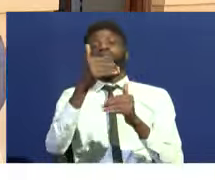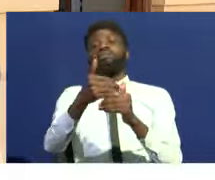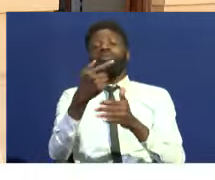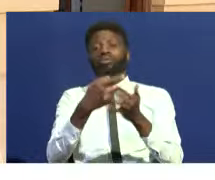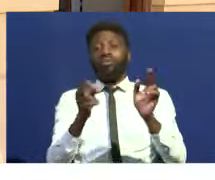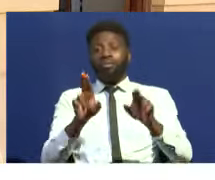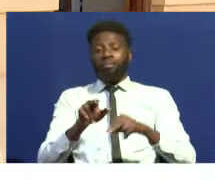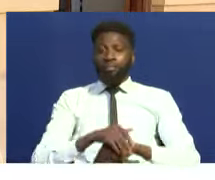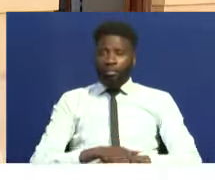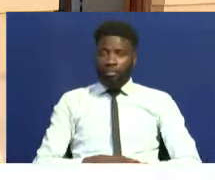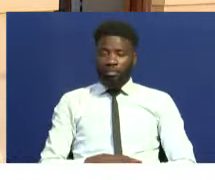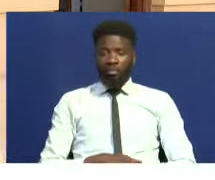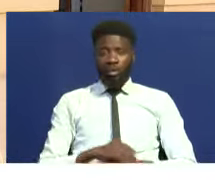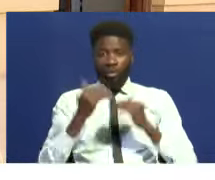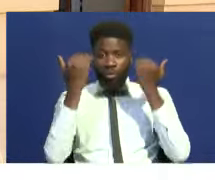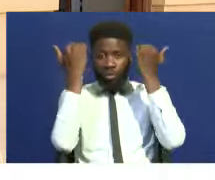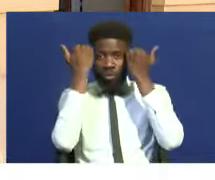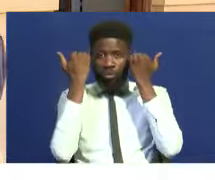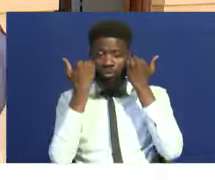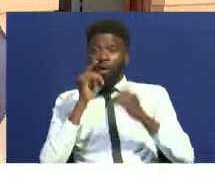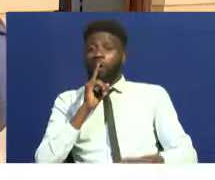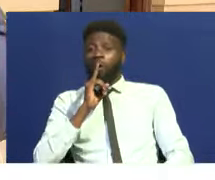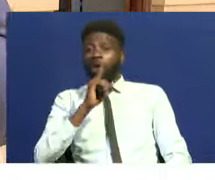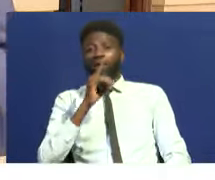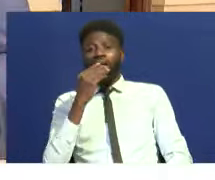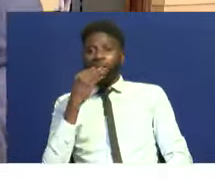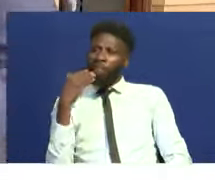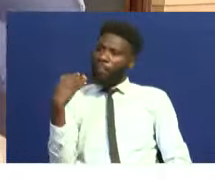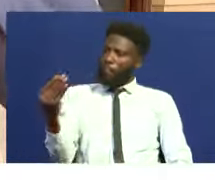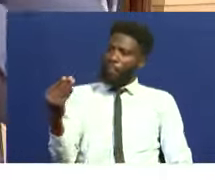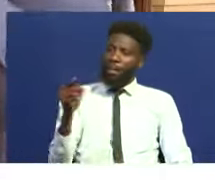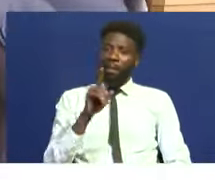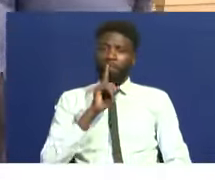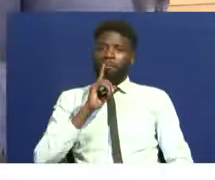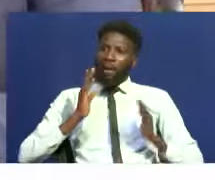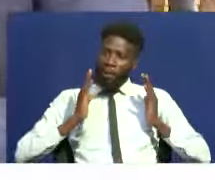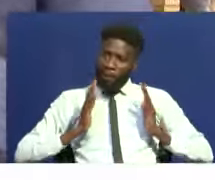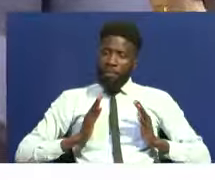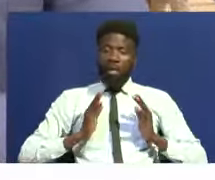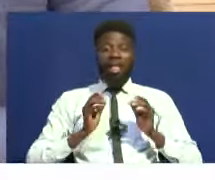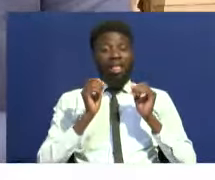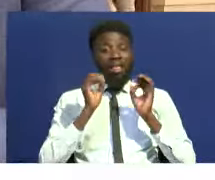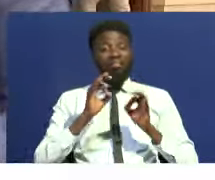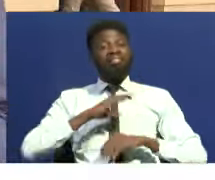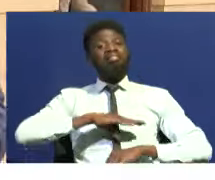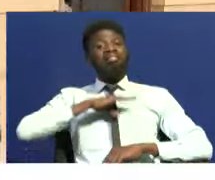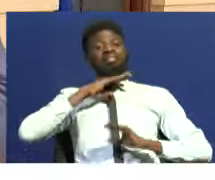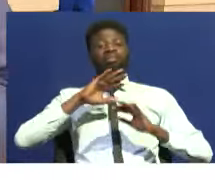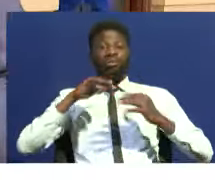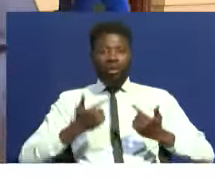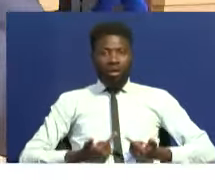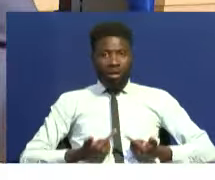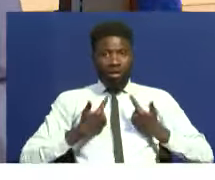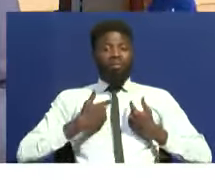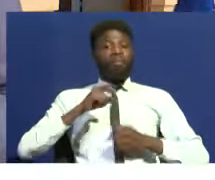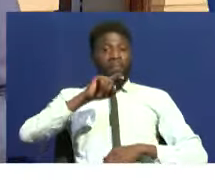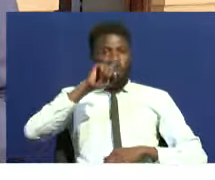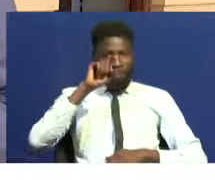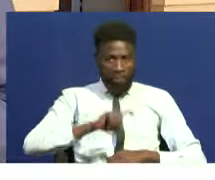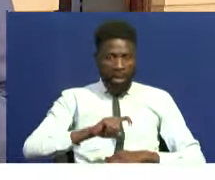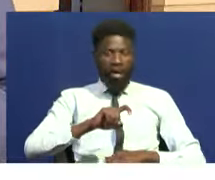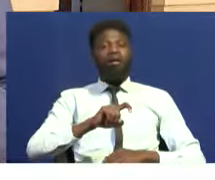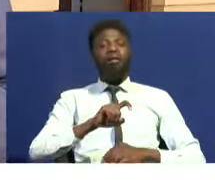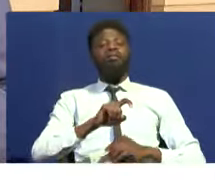habeas corpus order is the production of a person, dead or alive, but in court. And those are the orders that were issued yesterday by